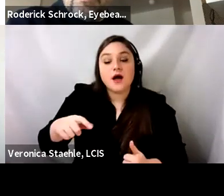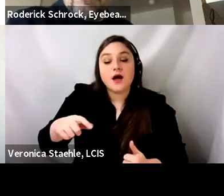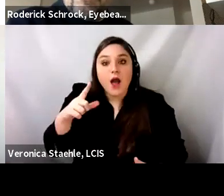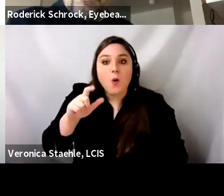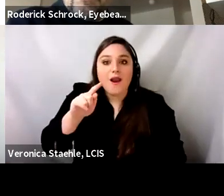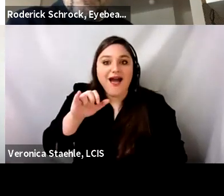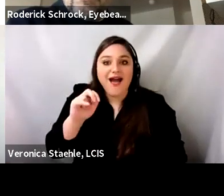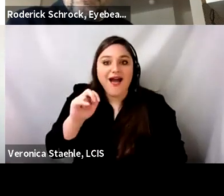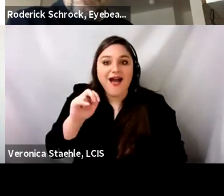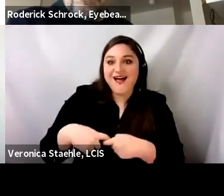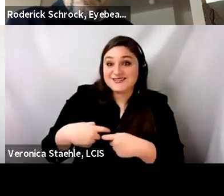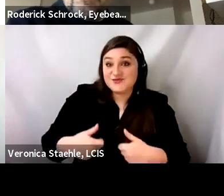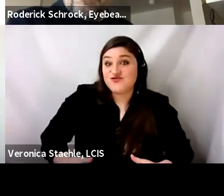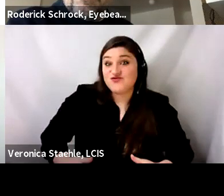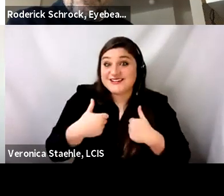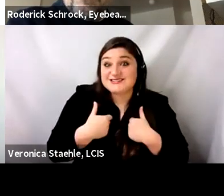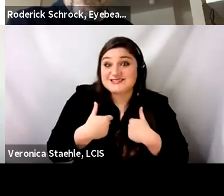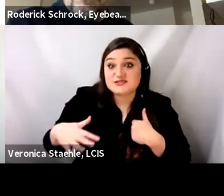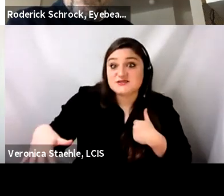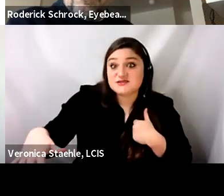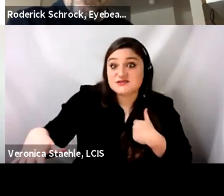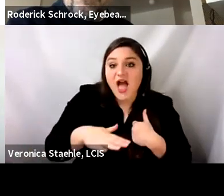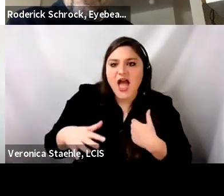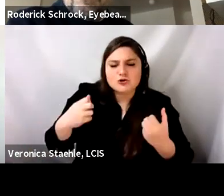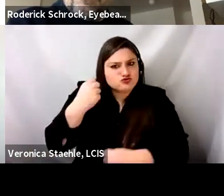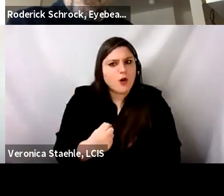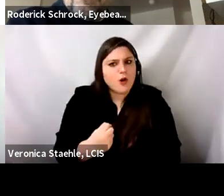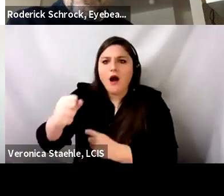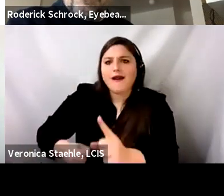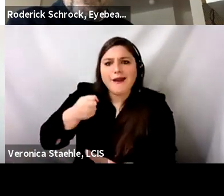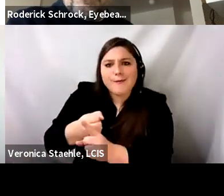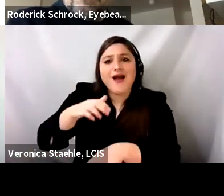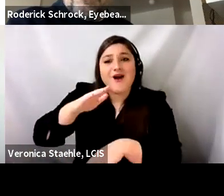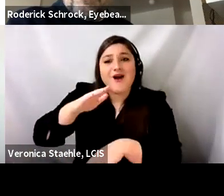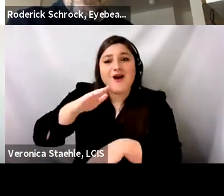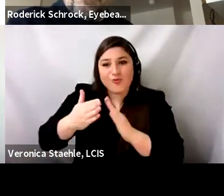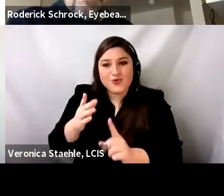who clearly a community that has experienced